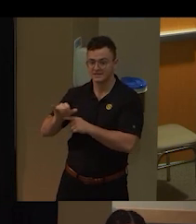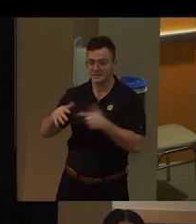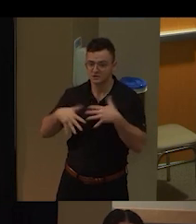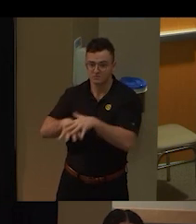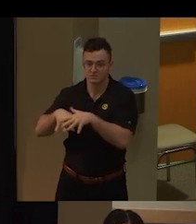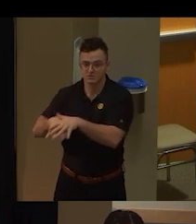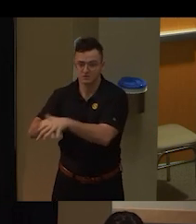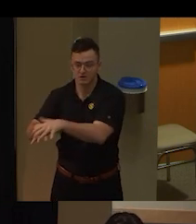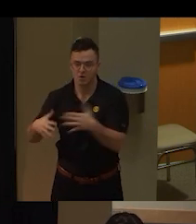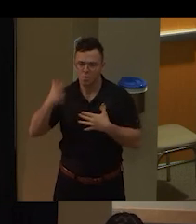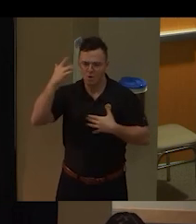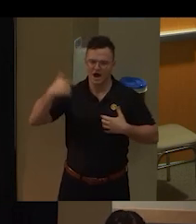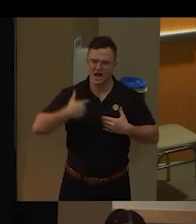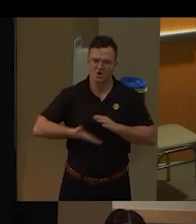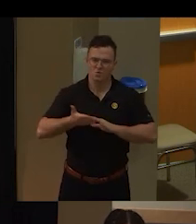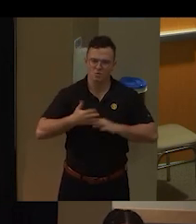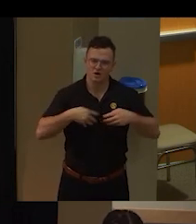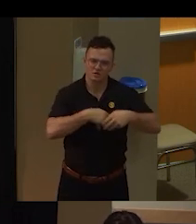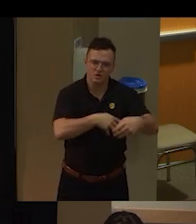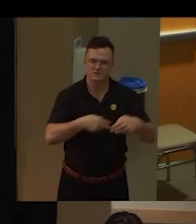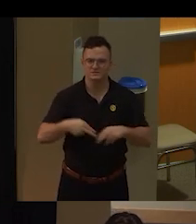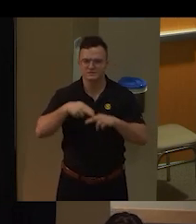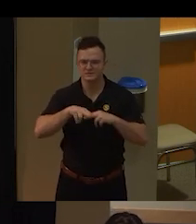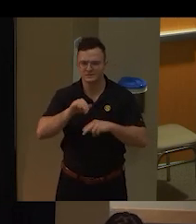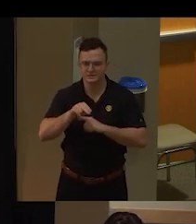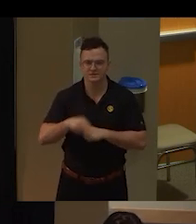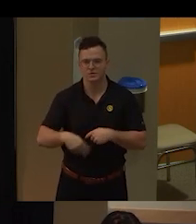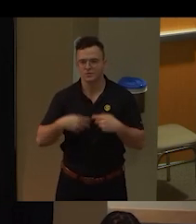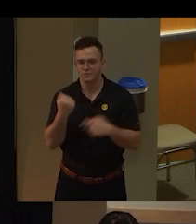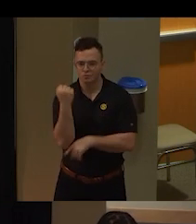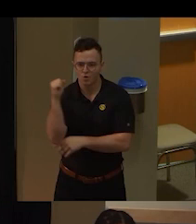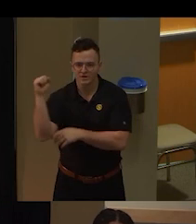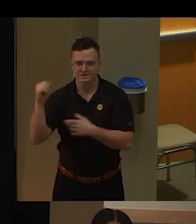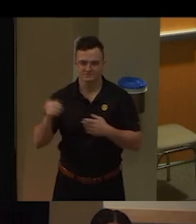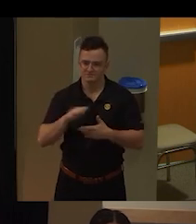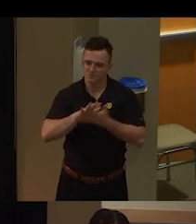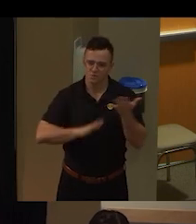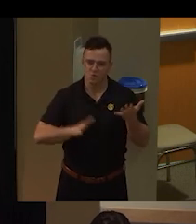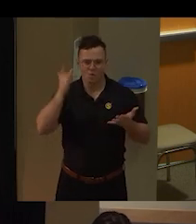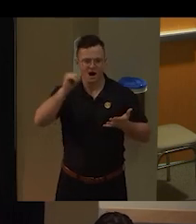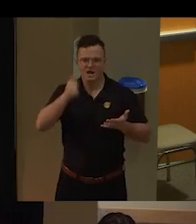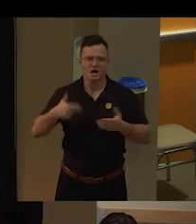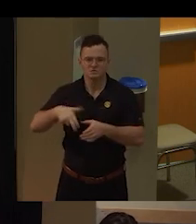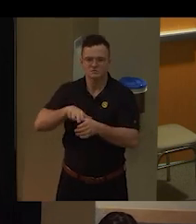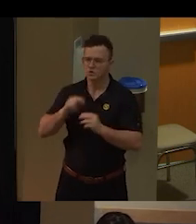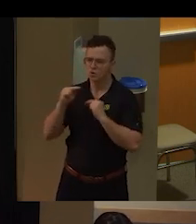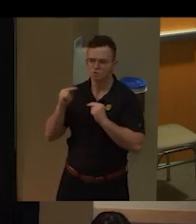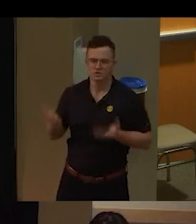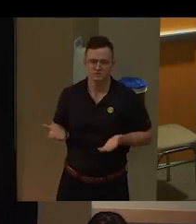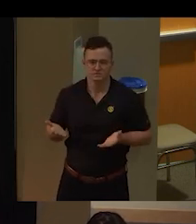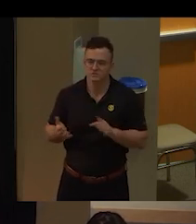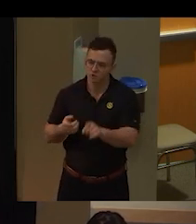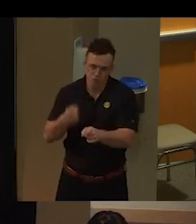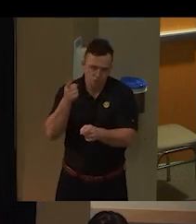action? Why sit-ins, marches, and protest, and so forth? Isn't negotiation a better path? You are